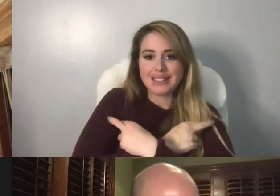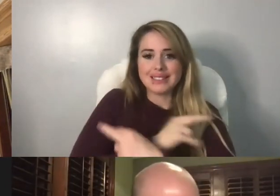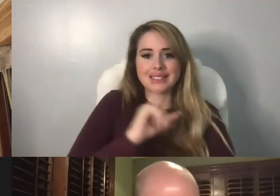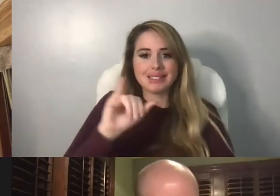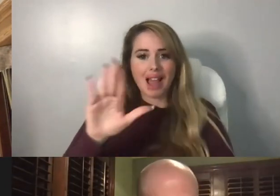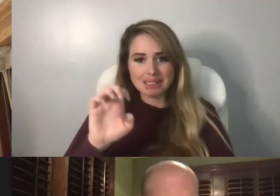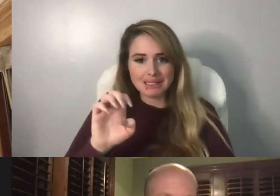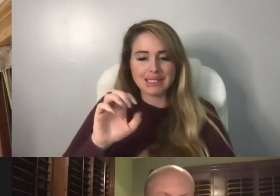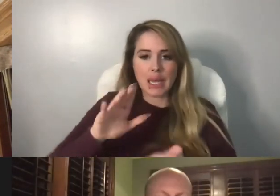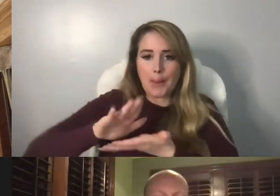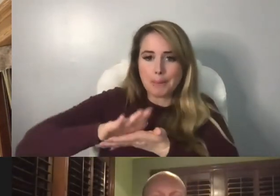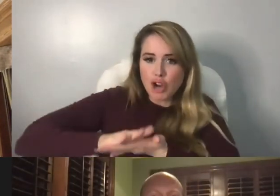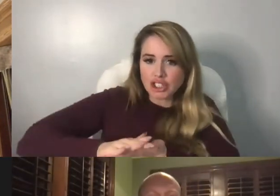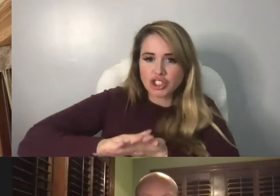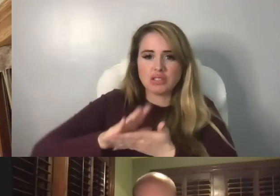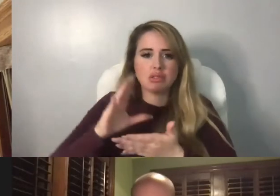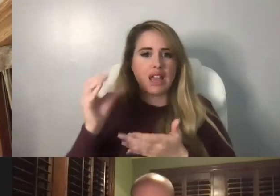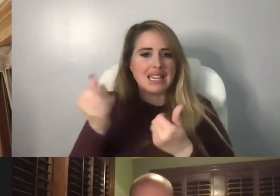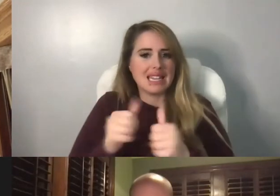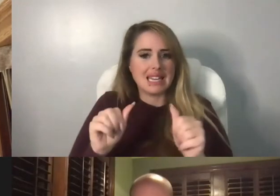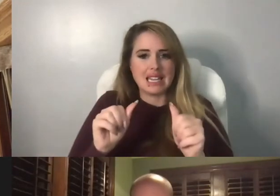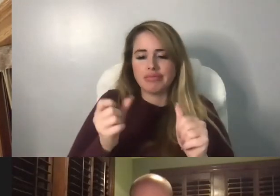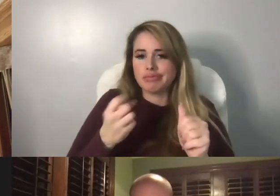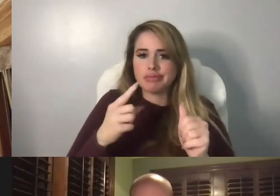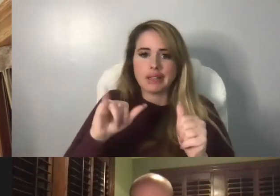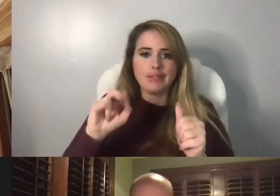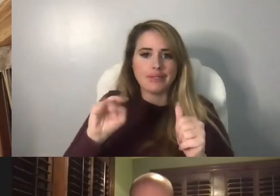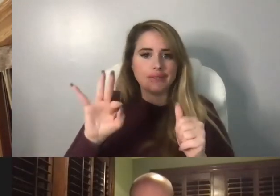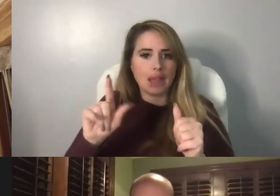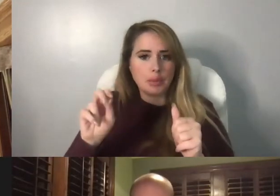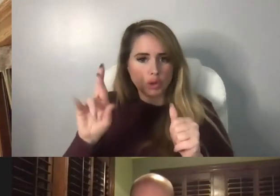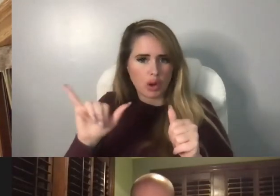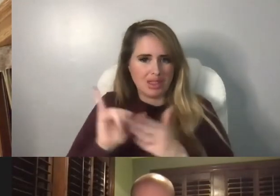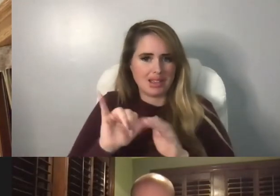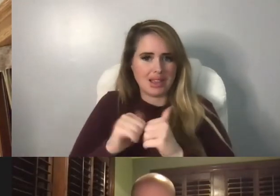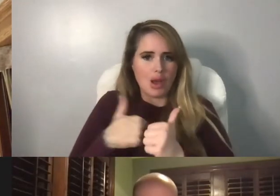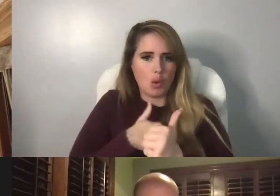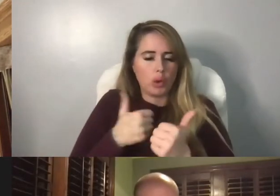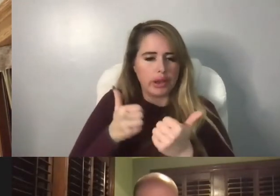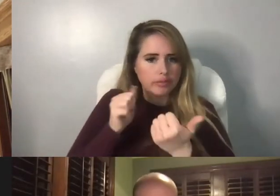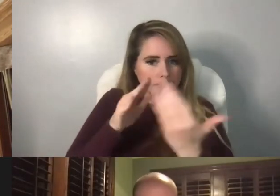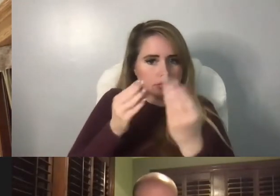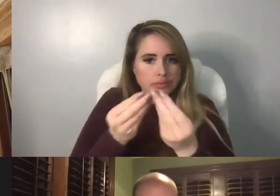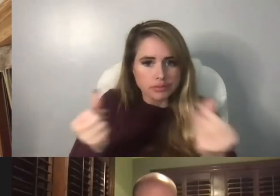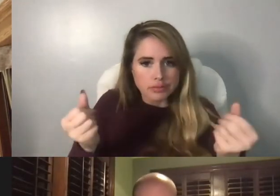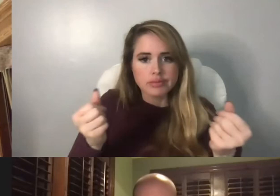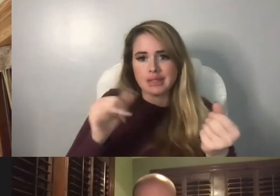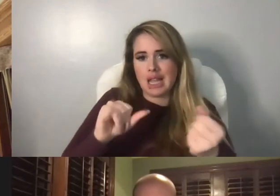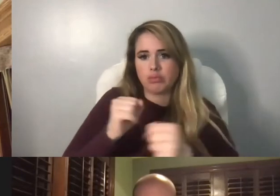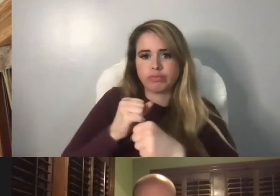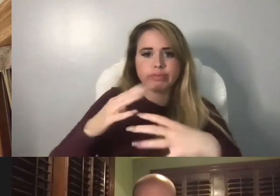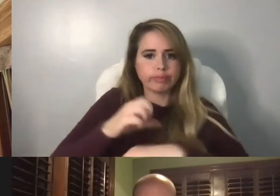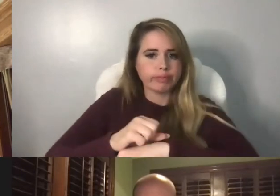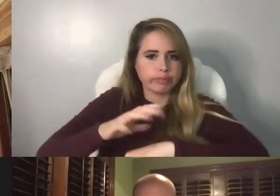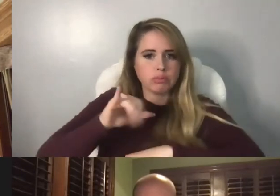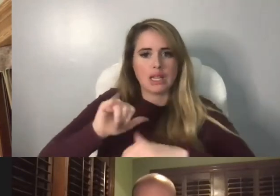and anti-inflammatories or whatever is how we treat inflammation. So that's how rest helps